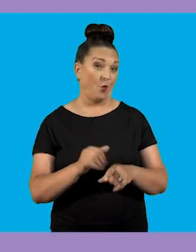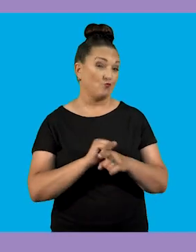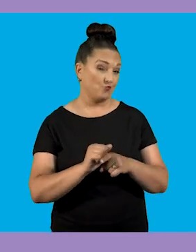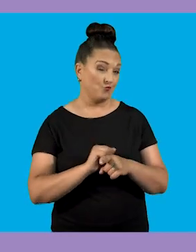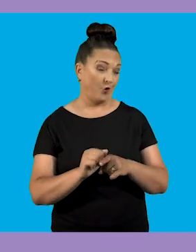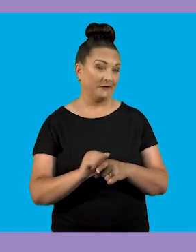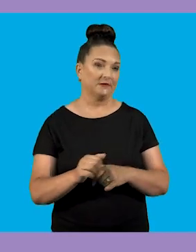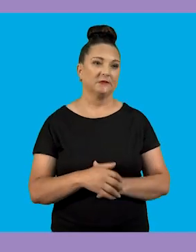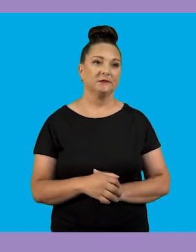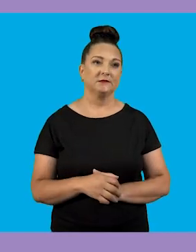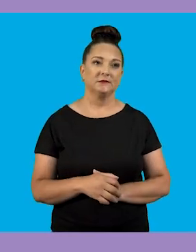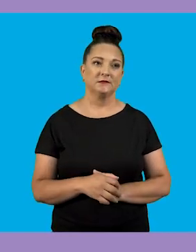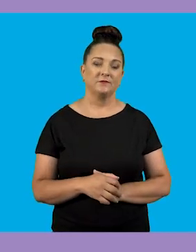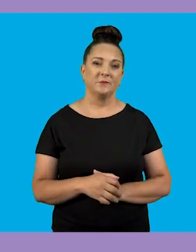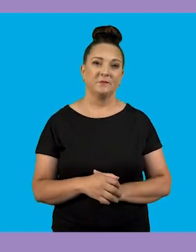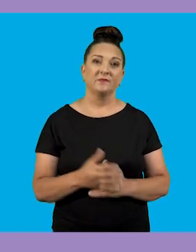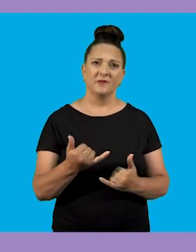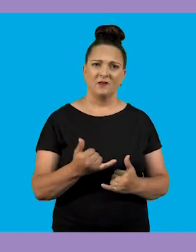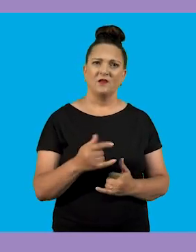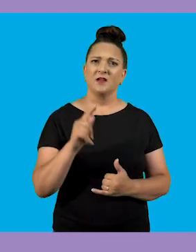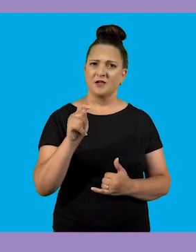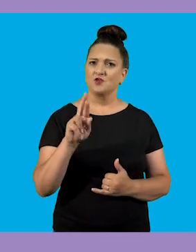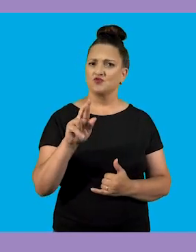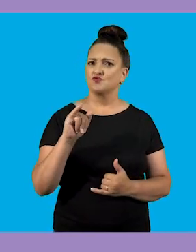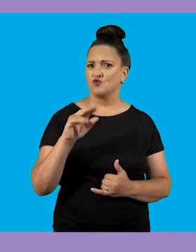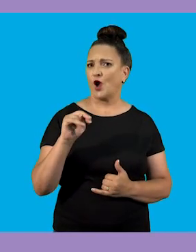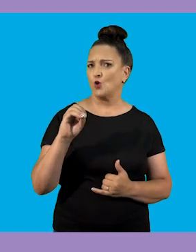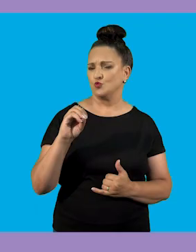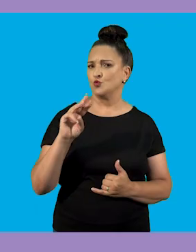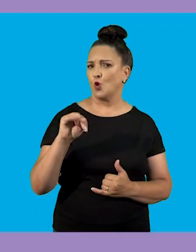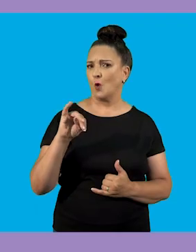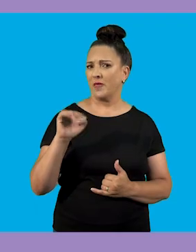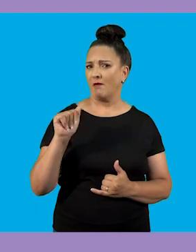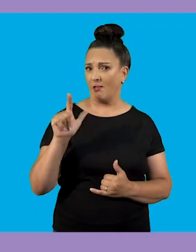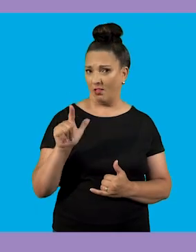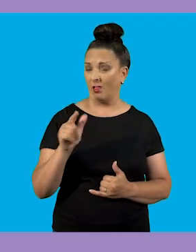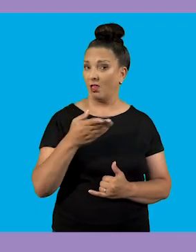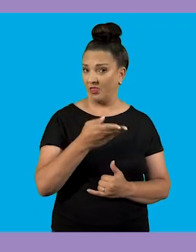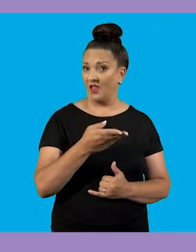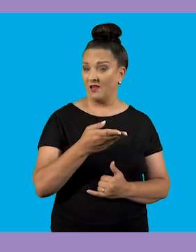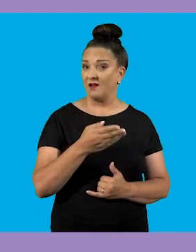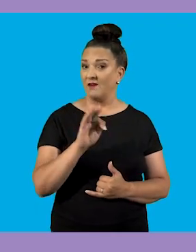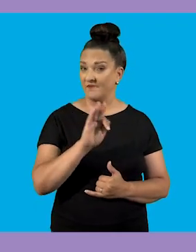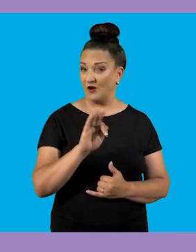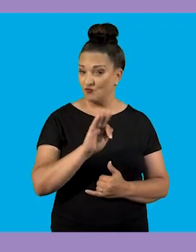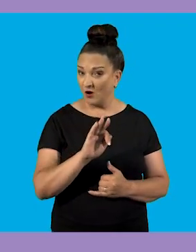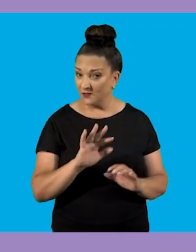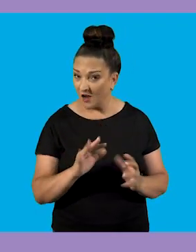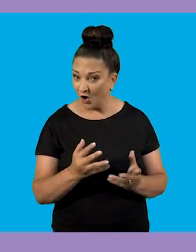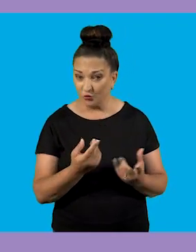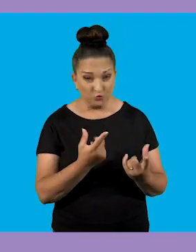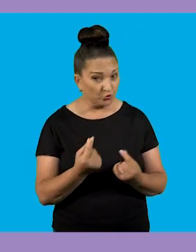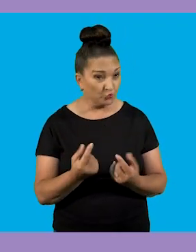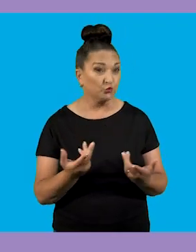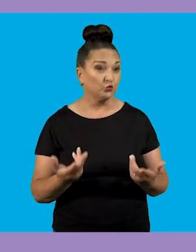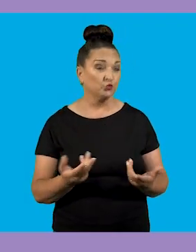Let's look at some more practice questions. We still have a trinomial of which we are going to factorize there. So